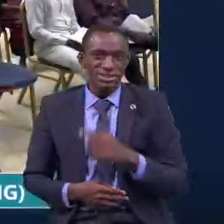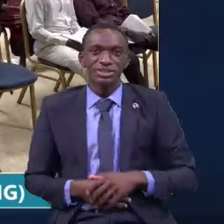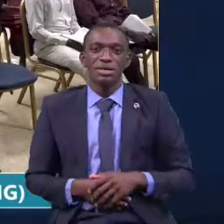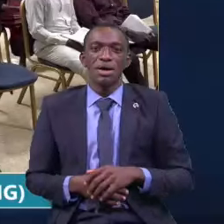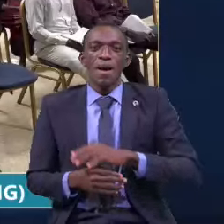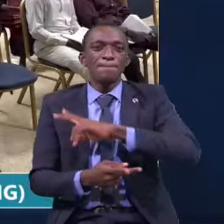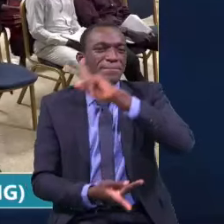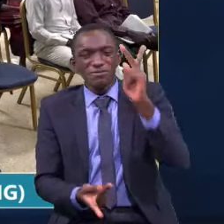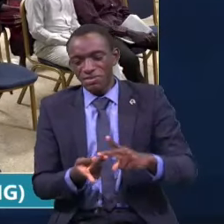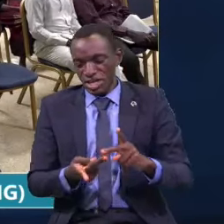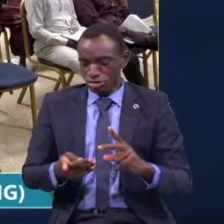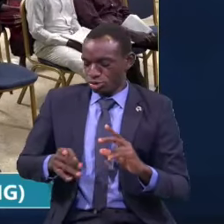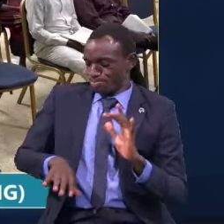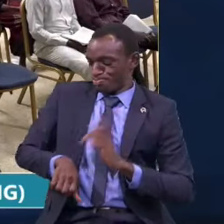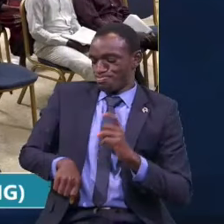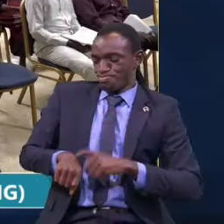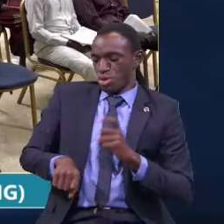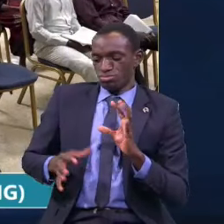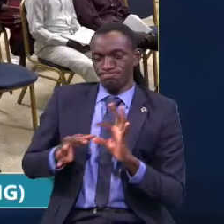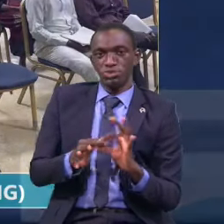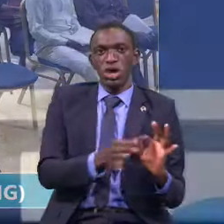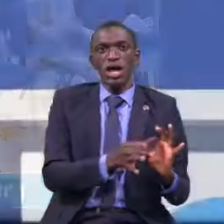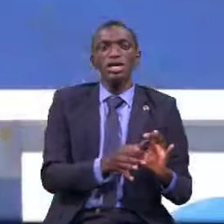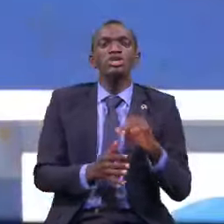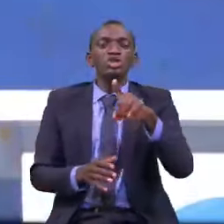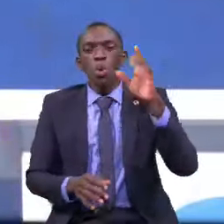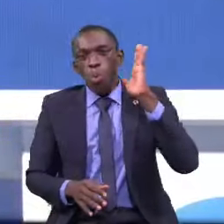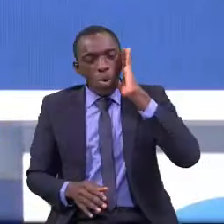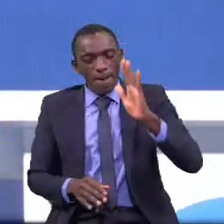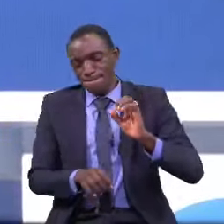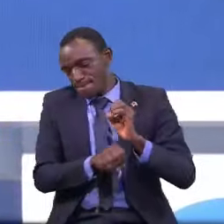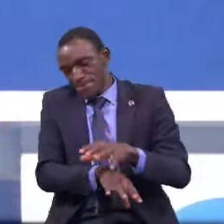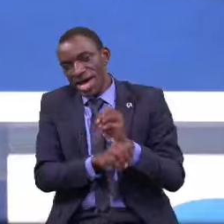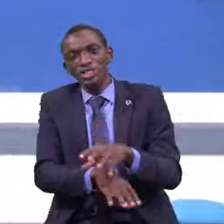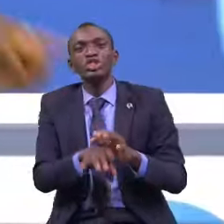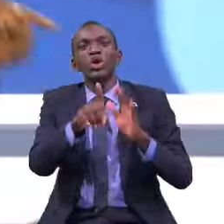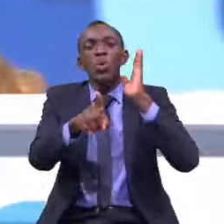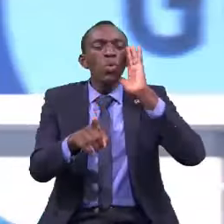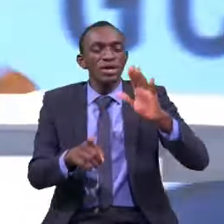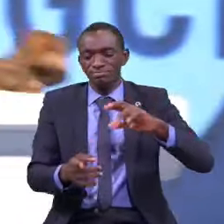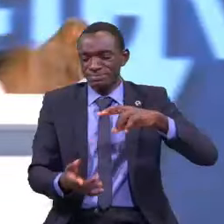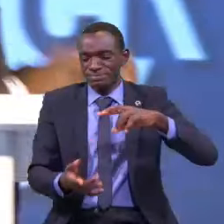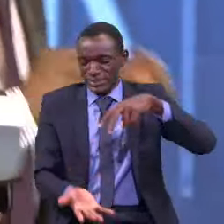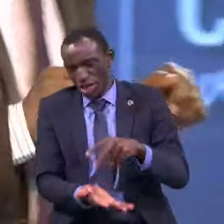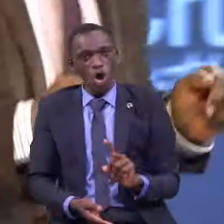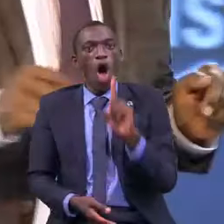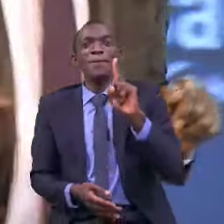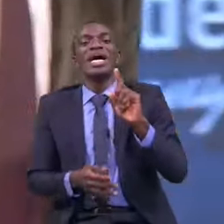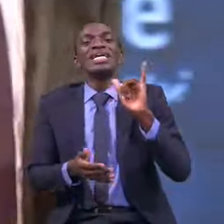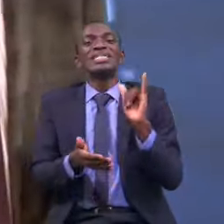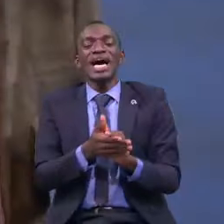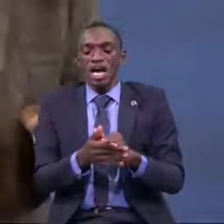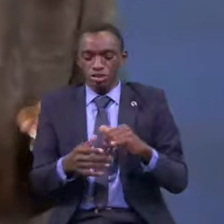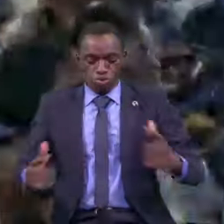Perfect joint. You will march. You will get up. That wheelchair will not